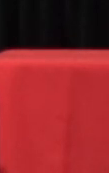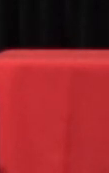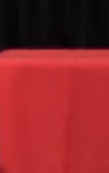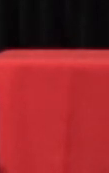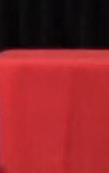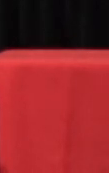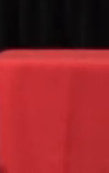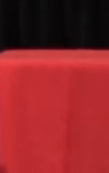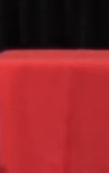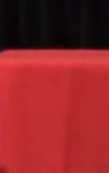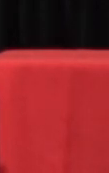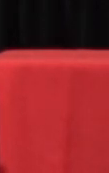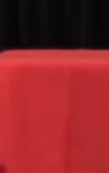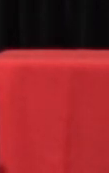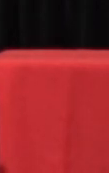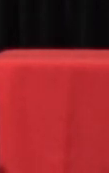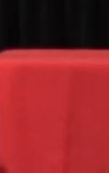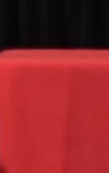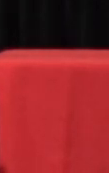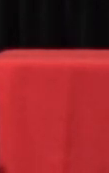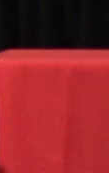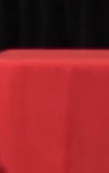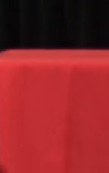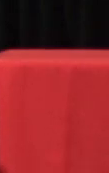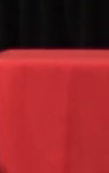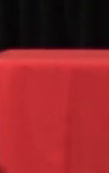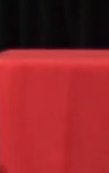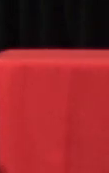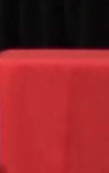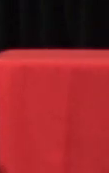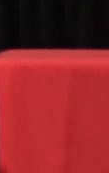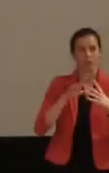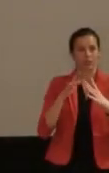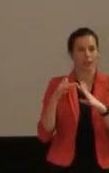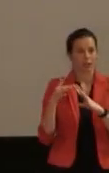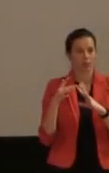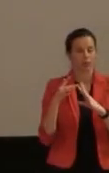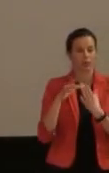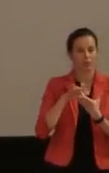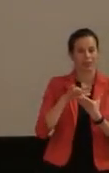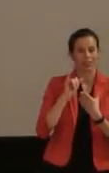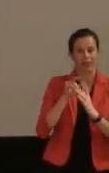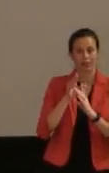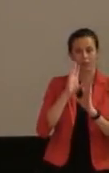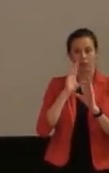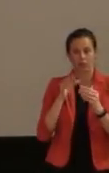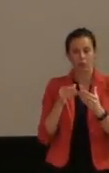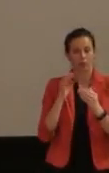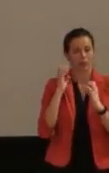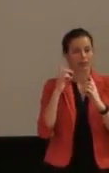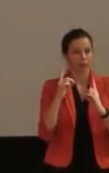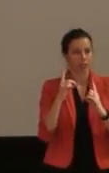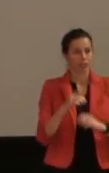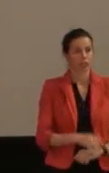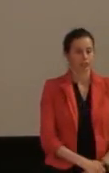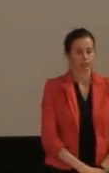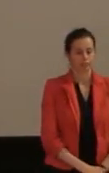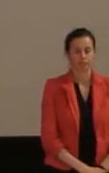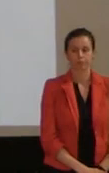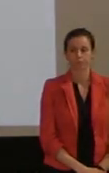at the library, which is a national network of libraries of medicine. That is around education.